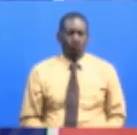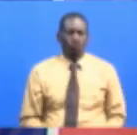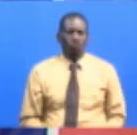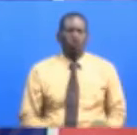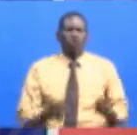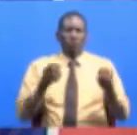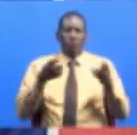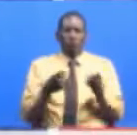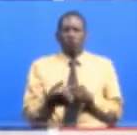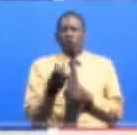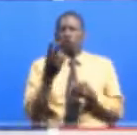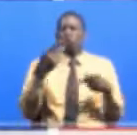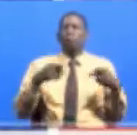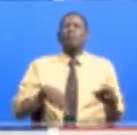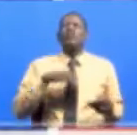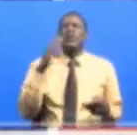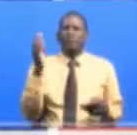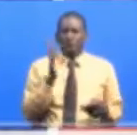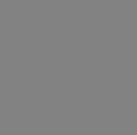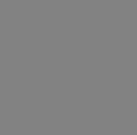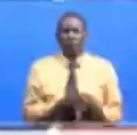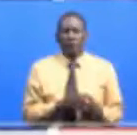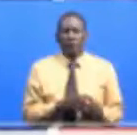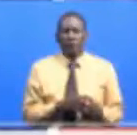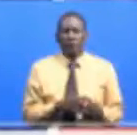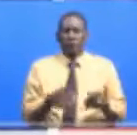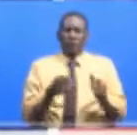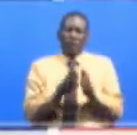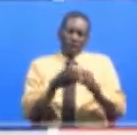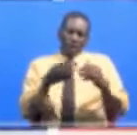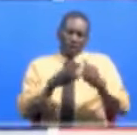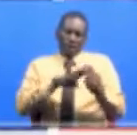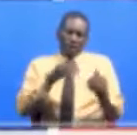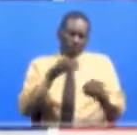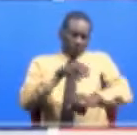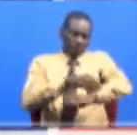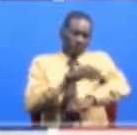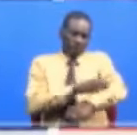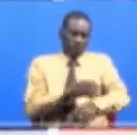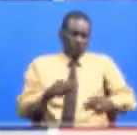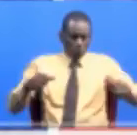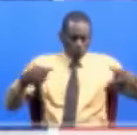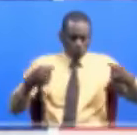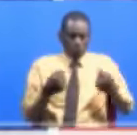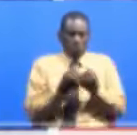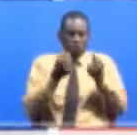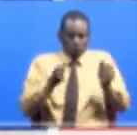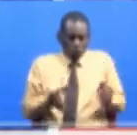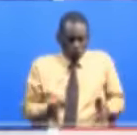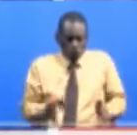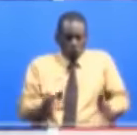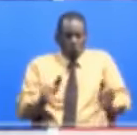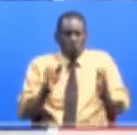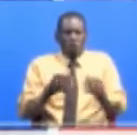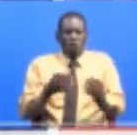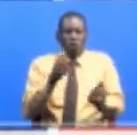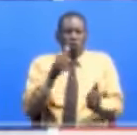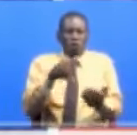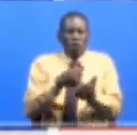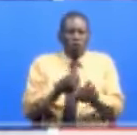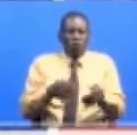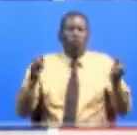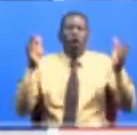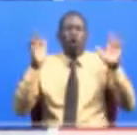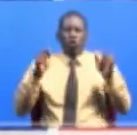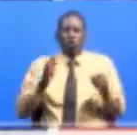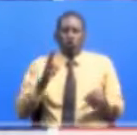All right, two people have died as nine others injured in a head-on collision road accident that involved a fuel tanker and a Mombasa-bound bus